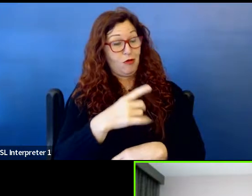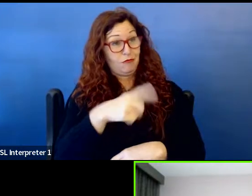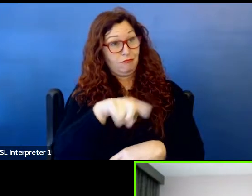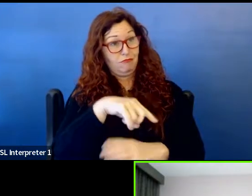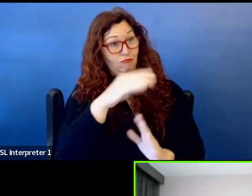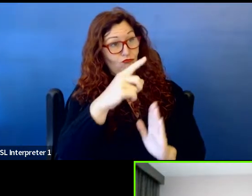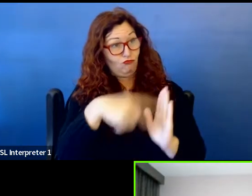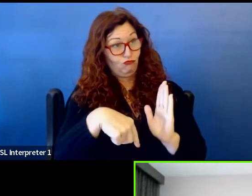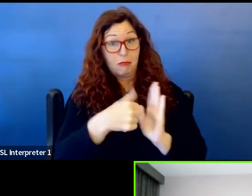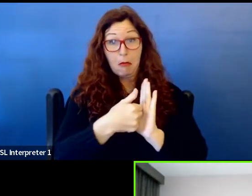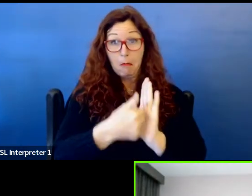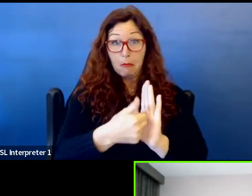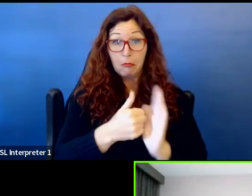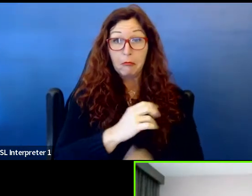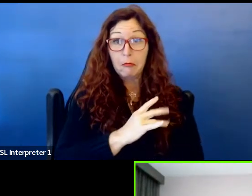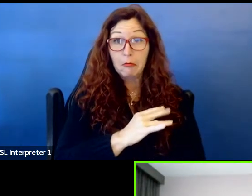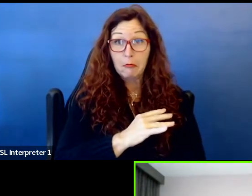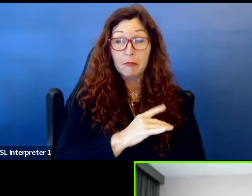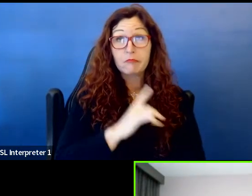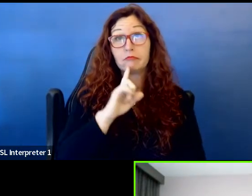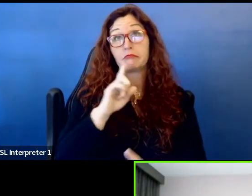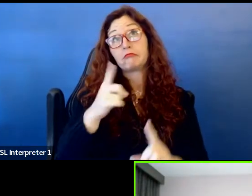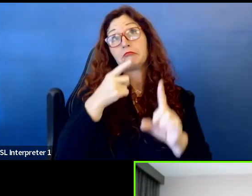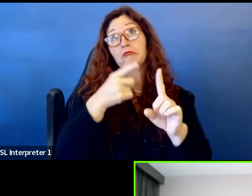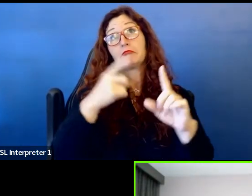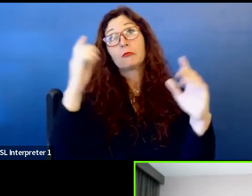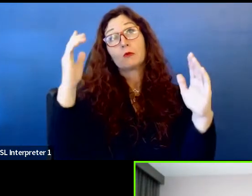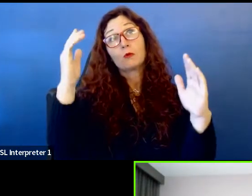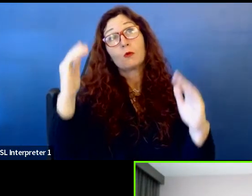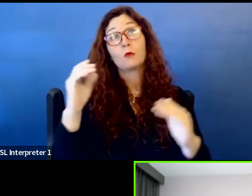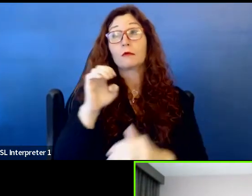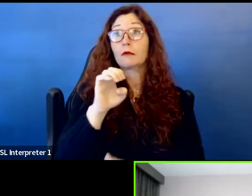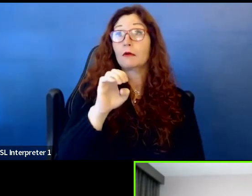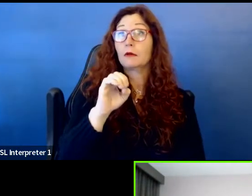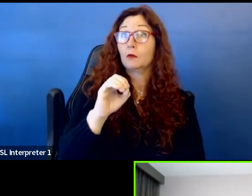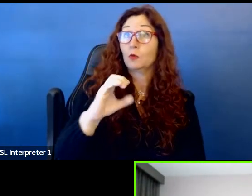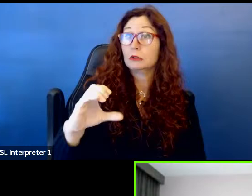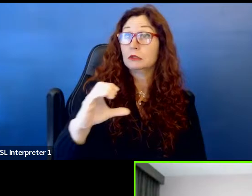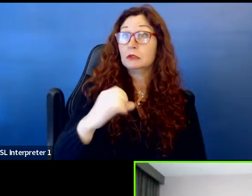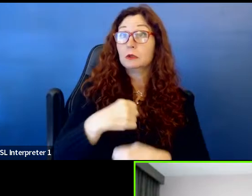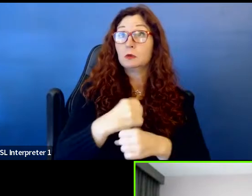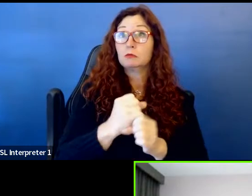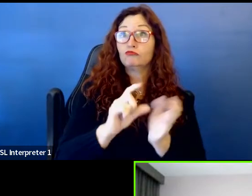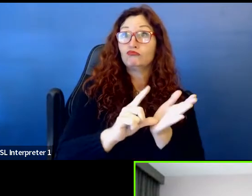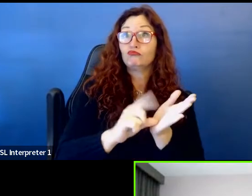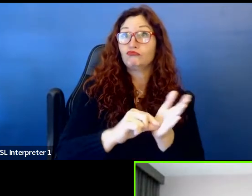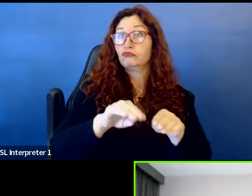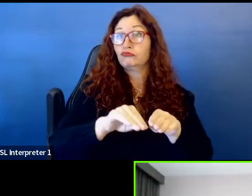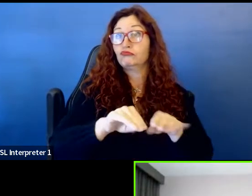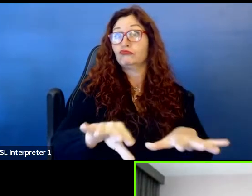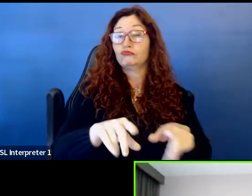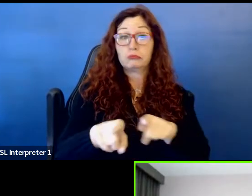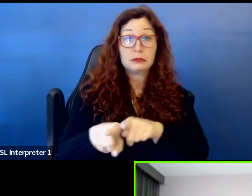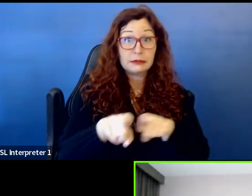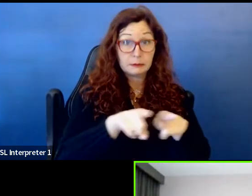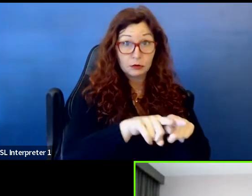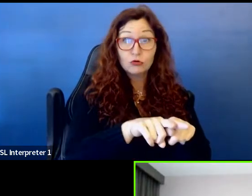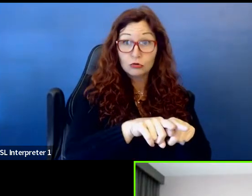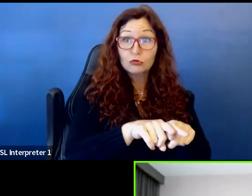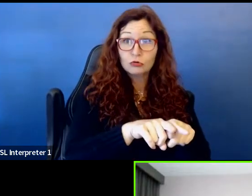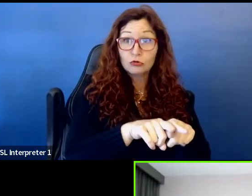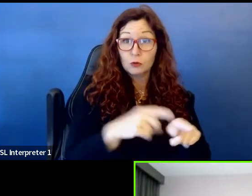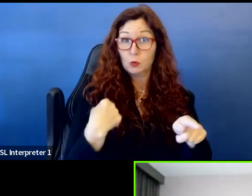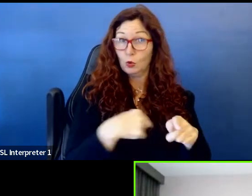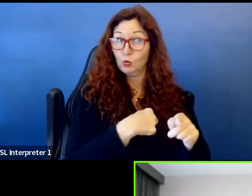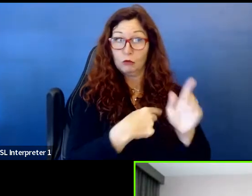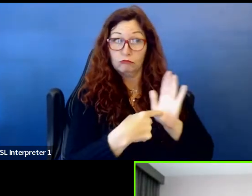and i would hope that the eeoc would either produce documents of a similar nature or or point to other sources that